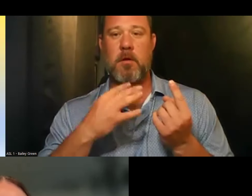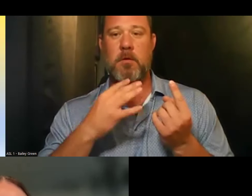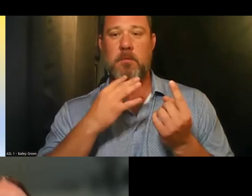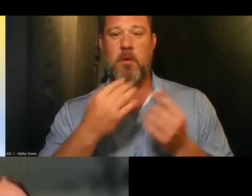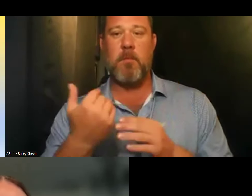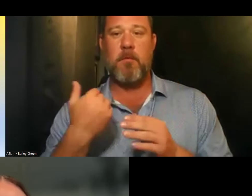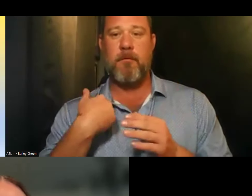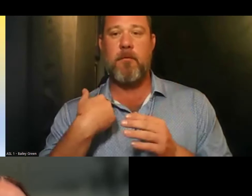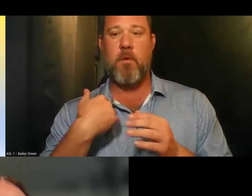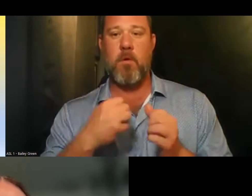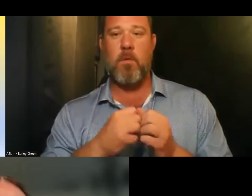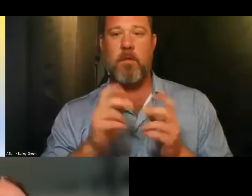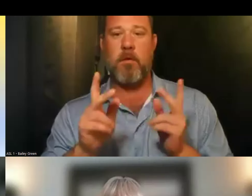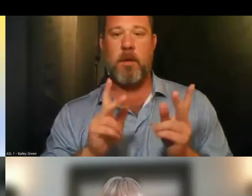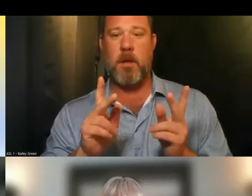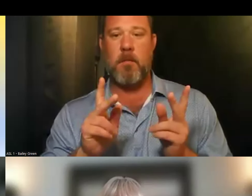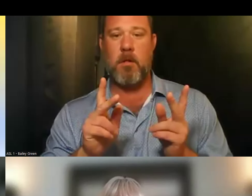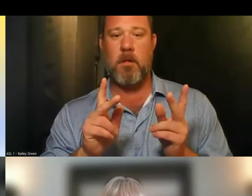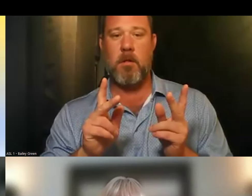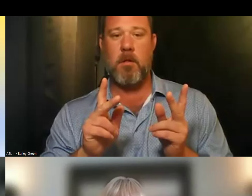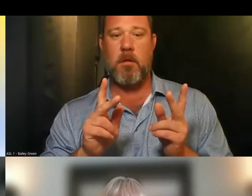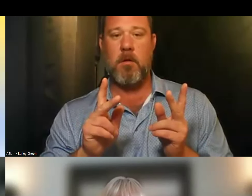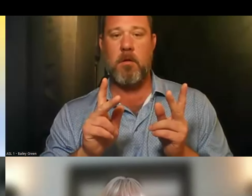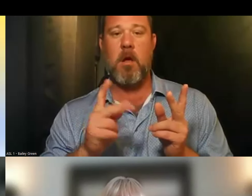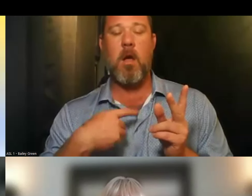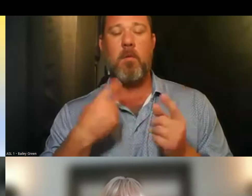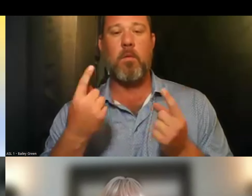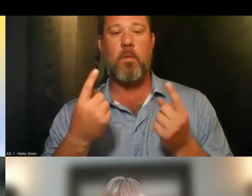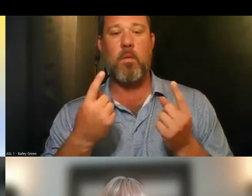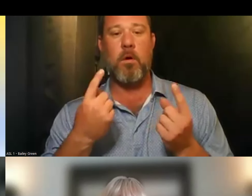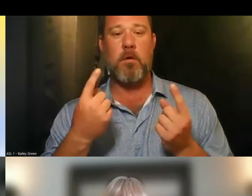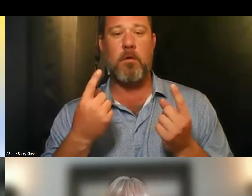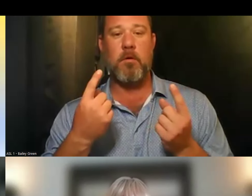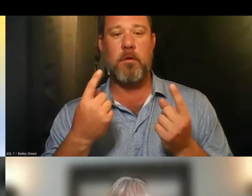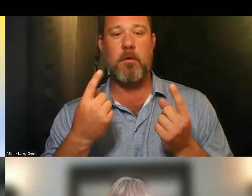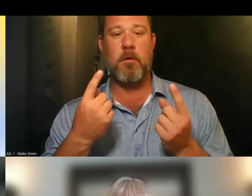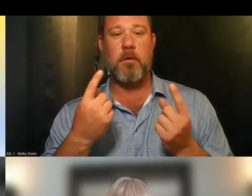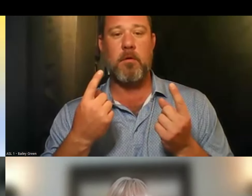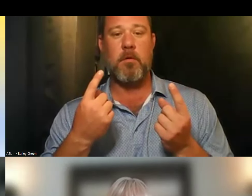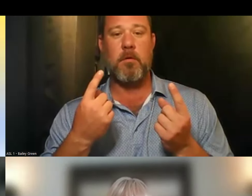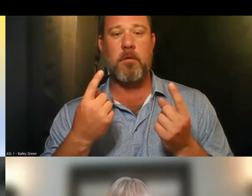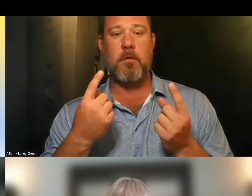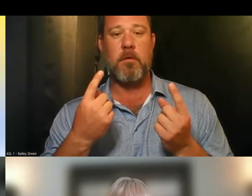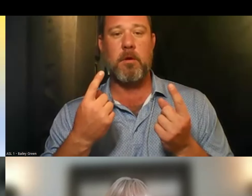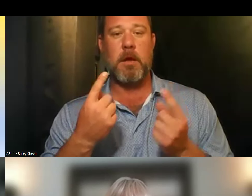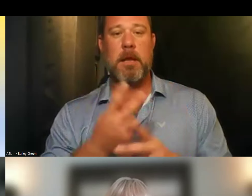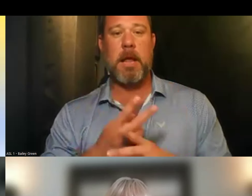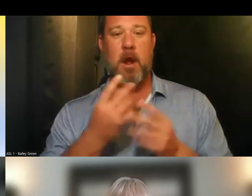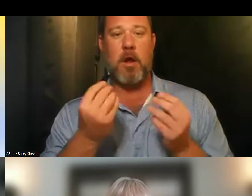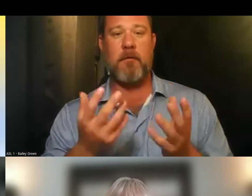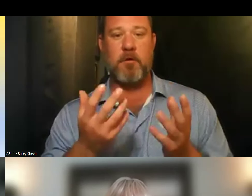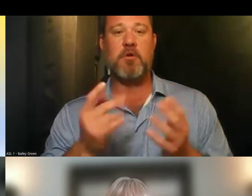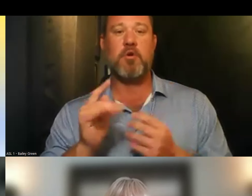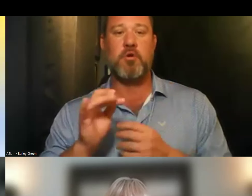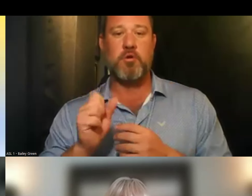before about this with folks here. I wonder to what extent caregivers have been given